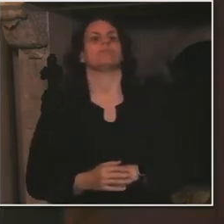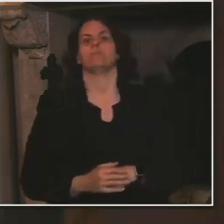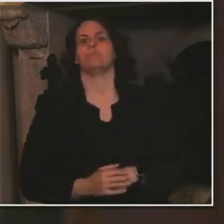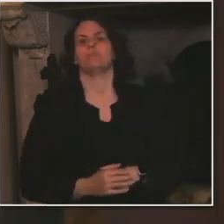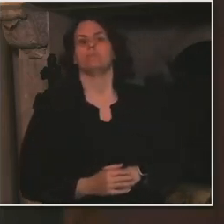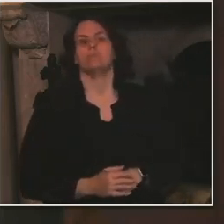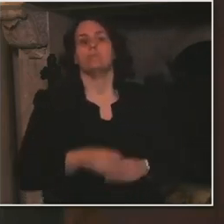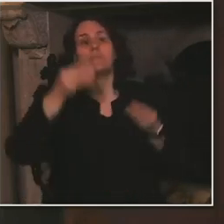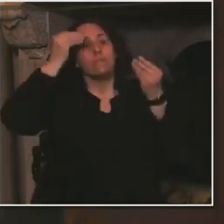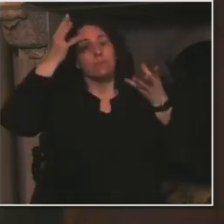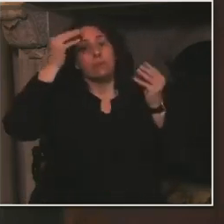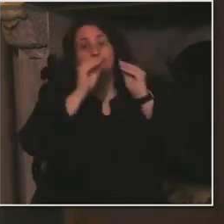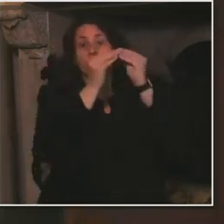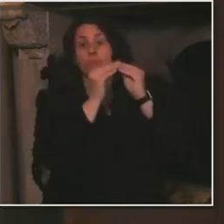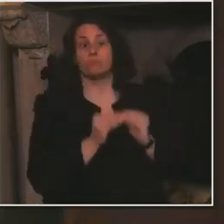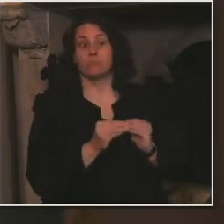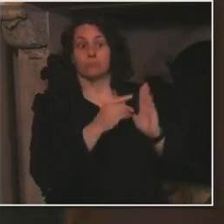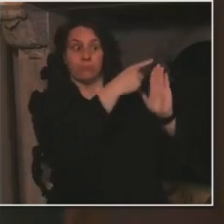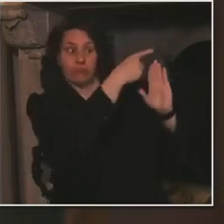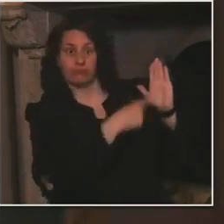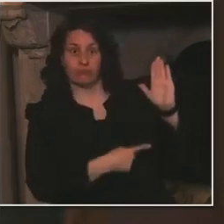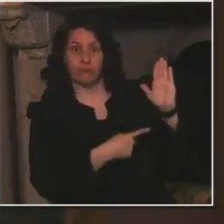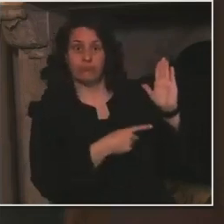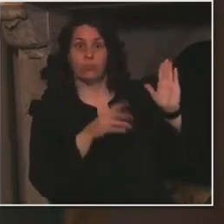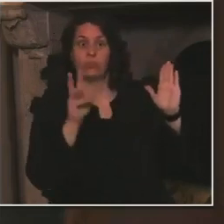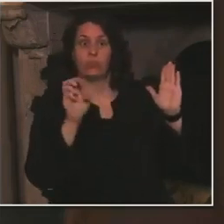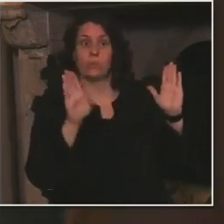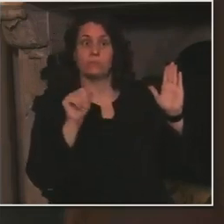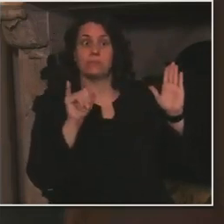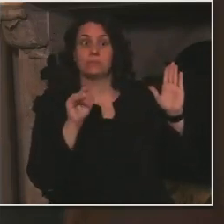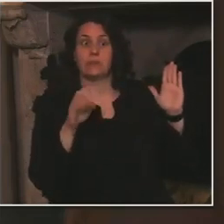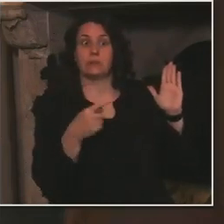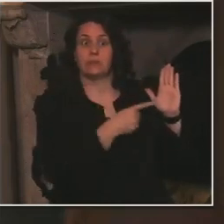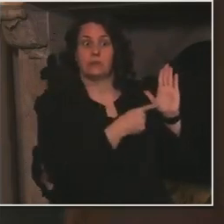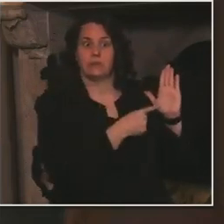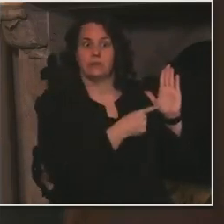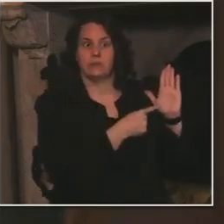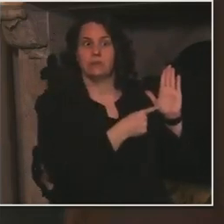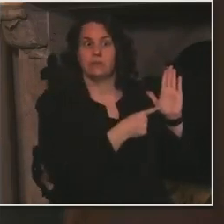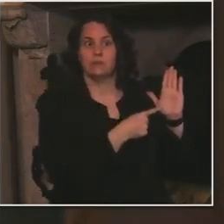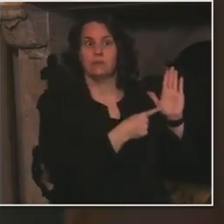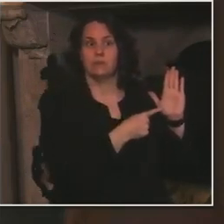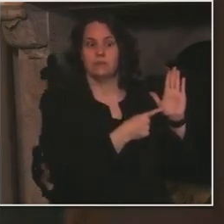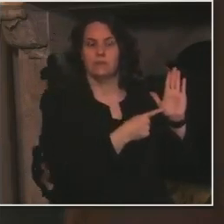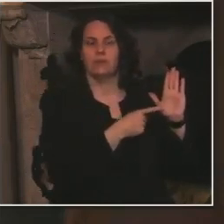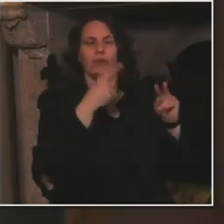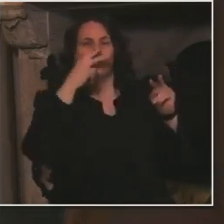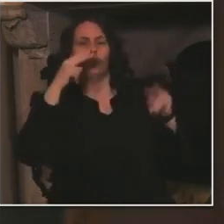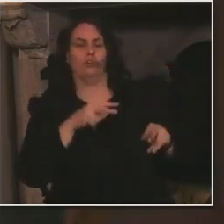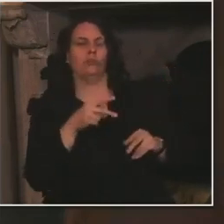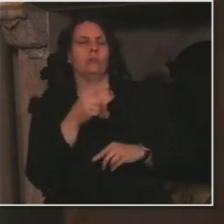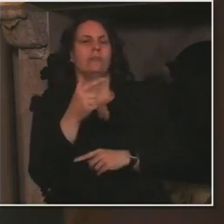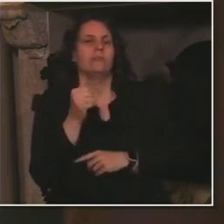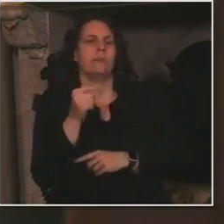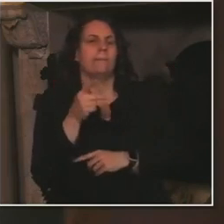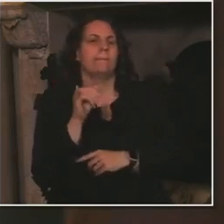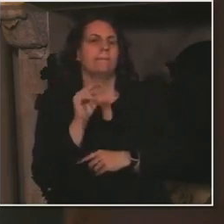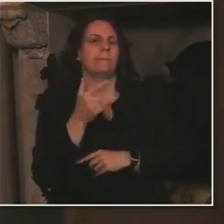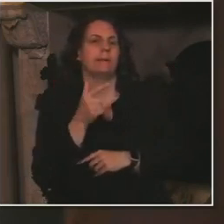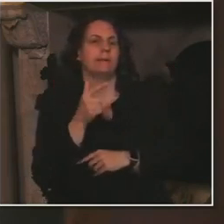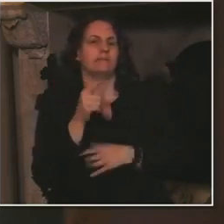criteria, taken from federal guidelines on what a state needs to accomplish to reopen safely. The criteria includes standards to